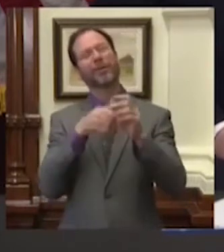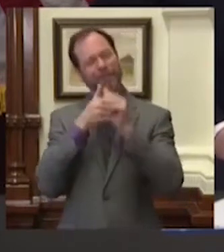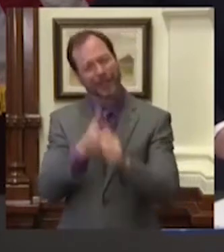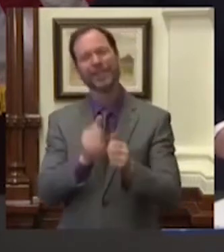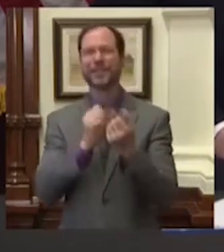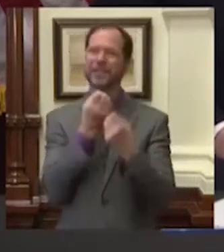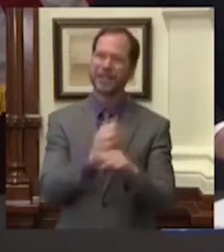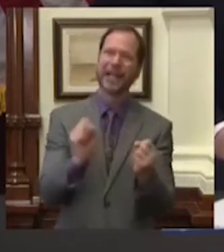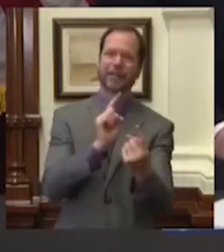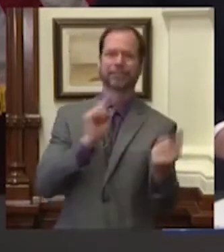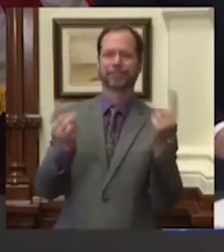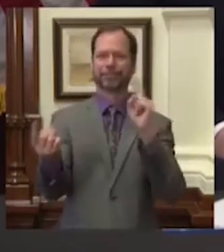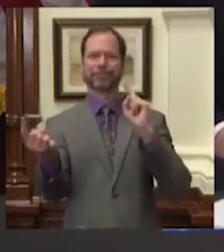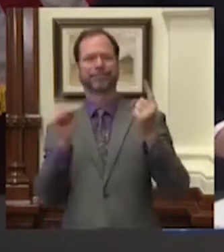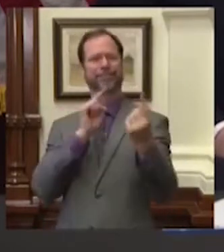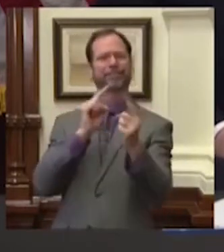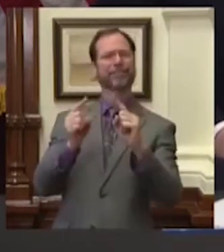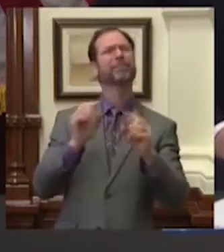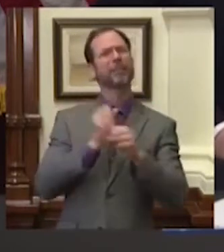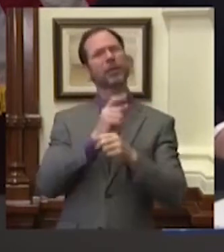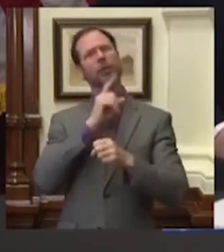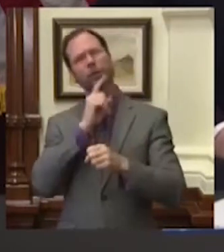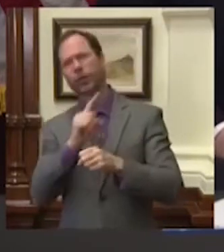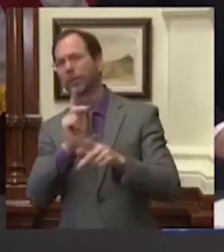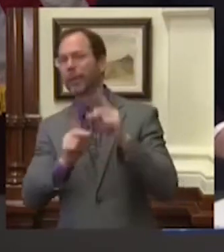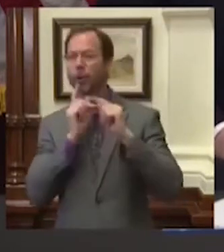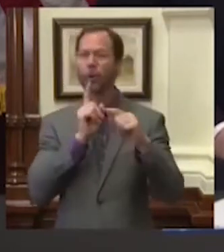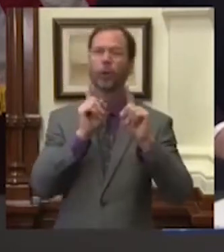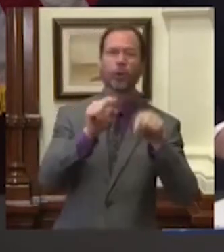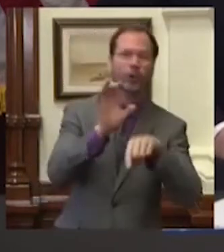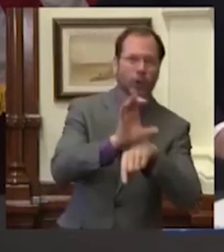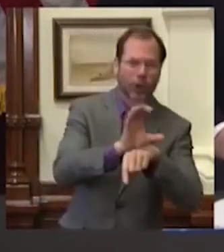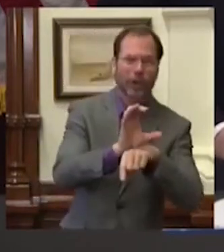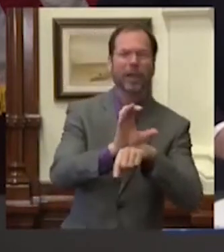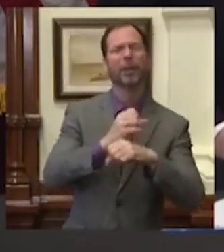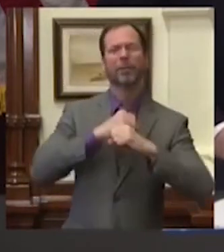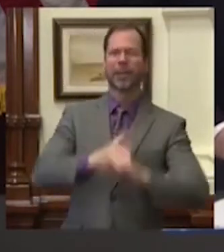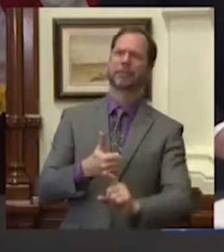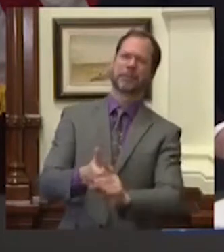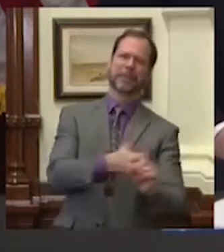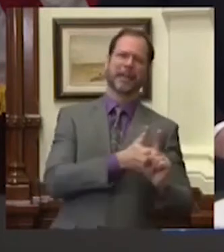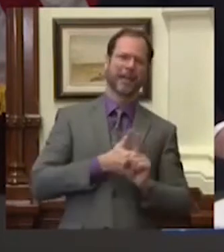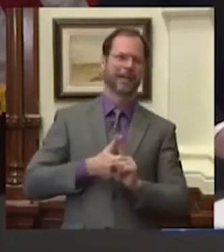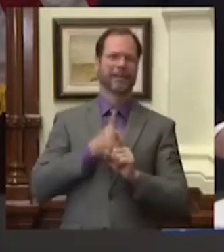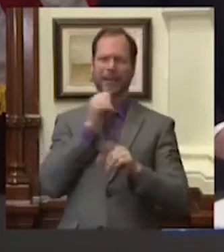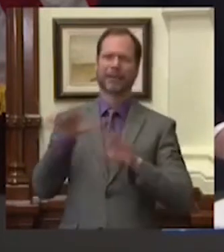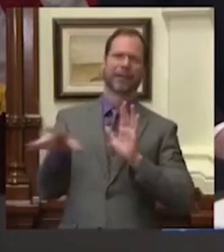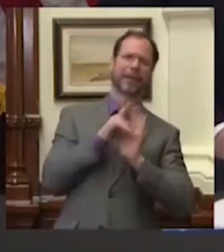to ensure that church members remain protected from COVID-19.